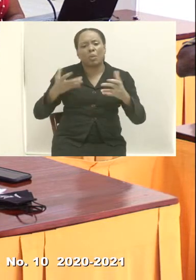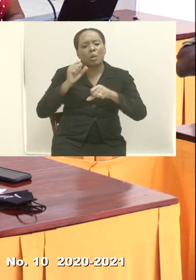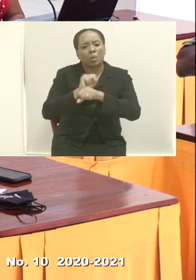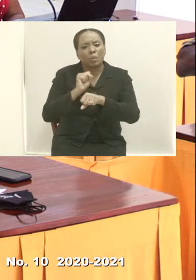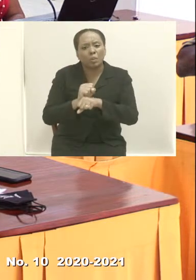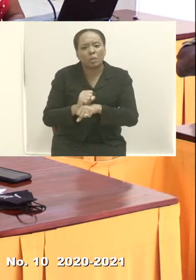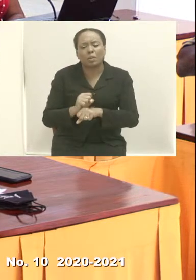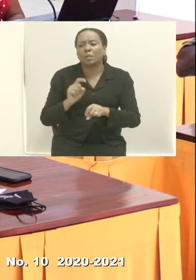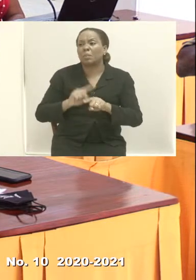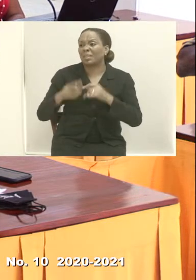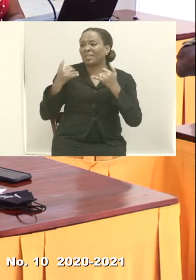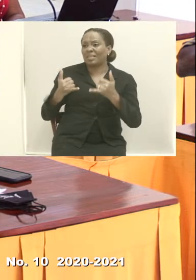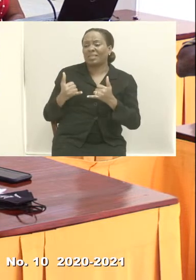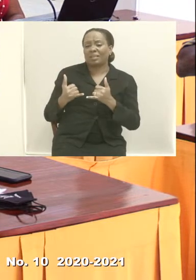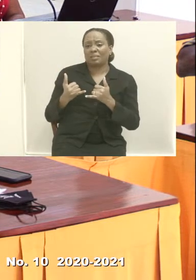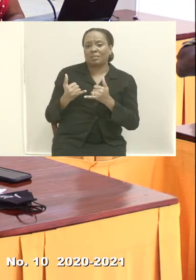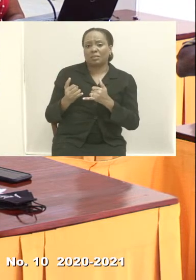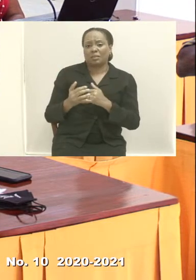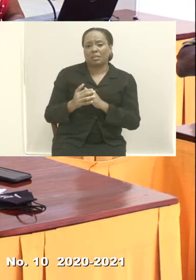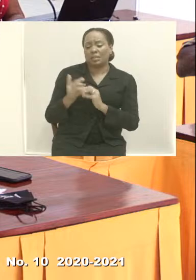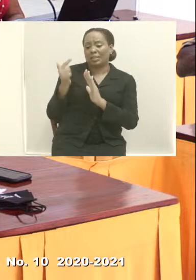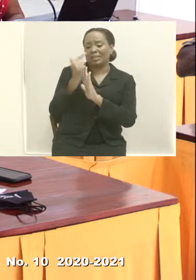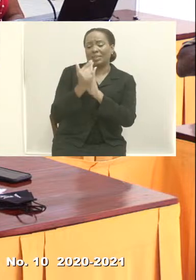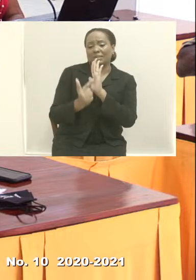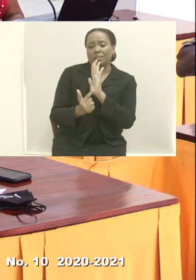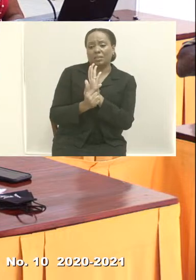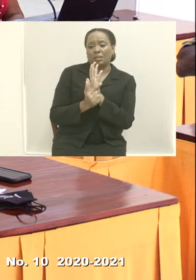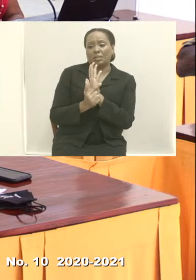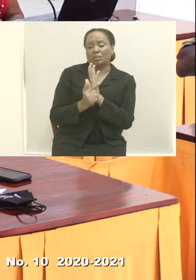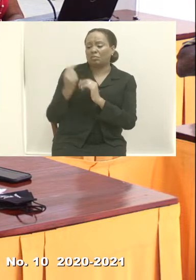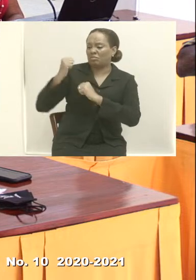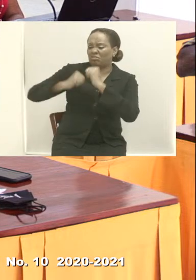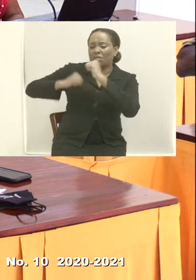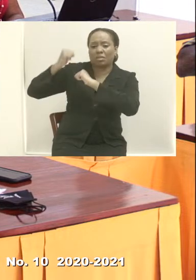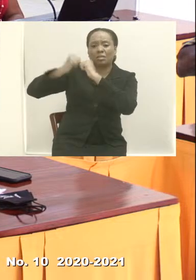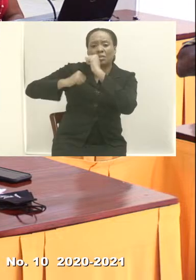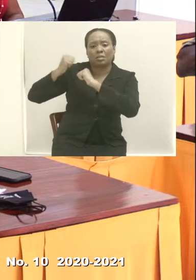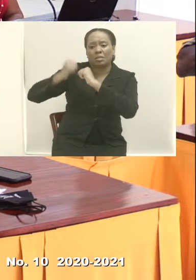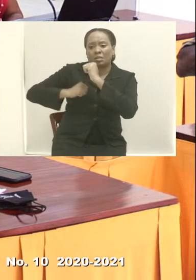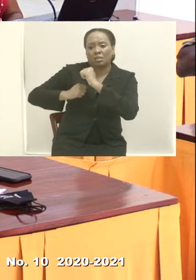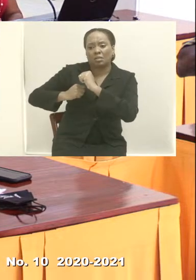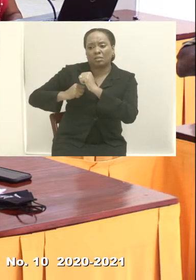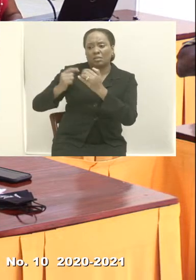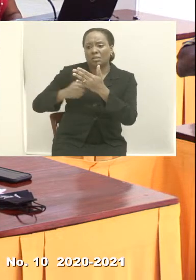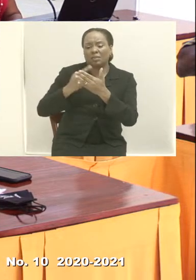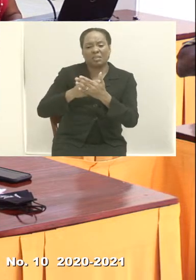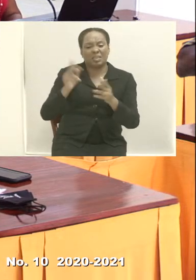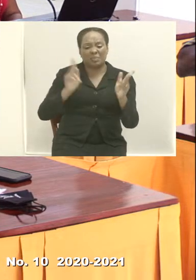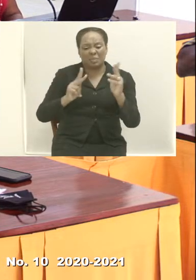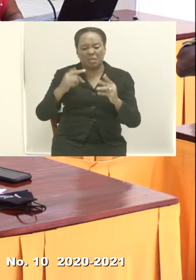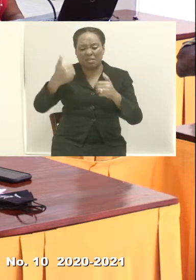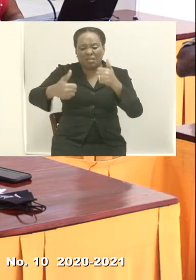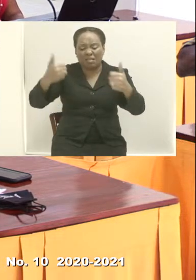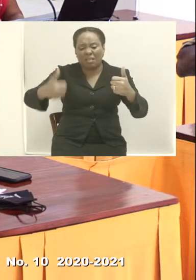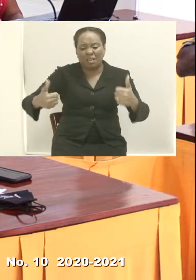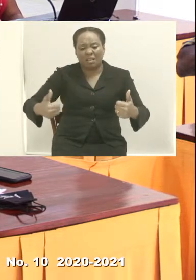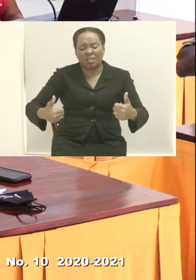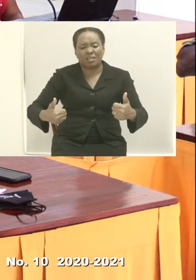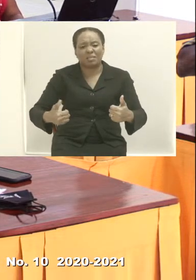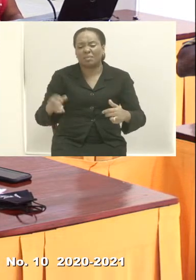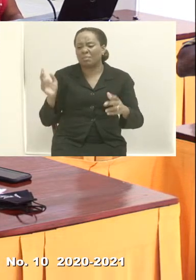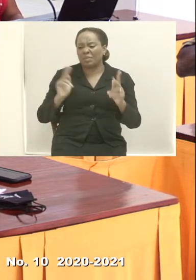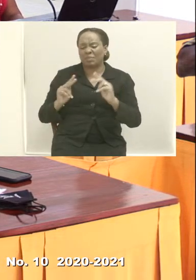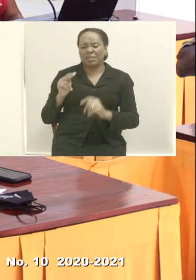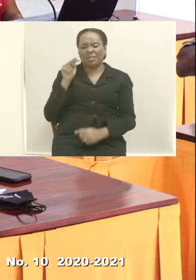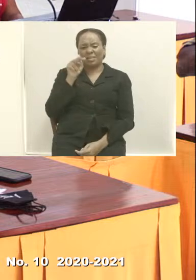current legal constructs in Barbados as being nothing less than criminal, simply because